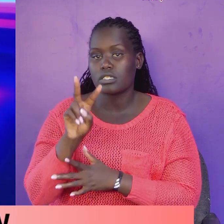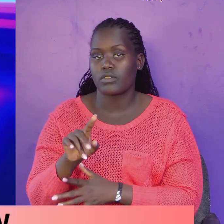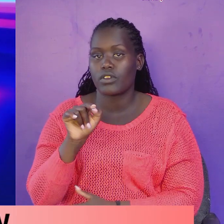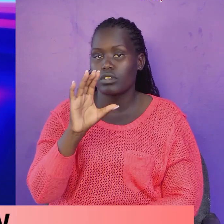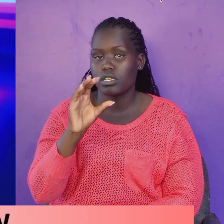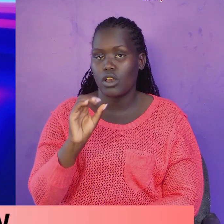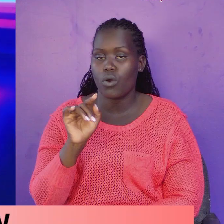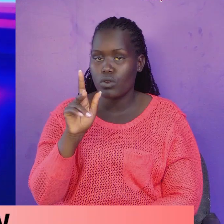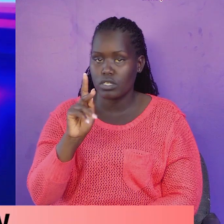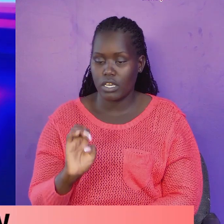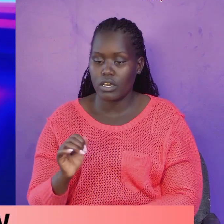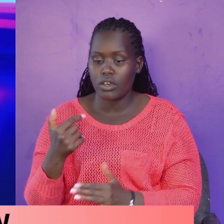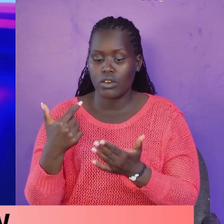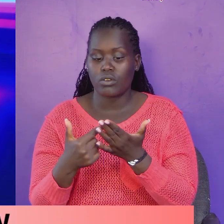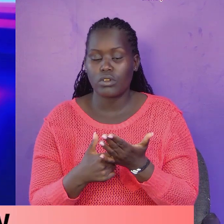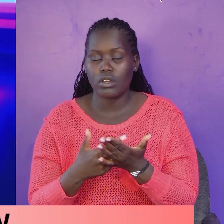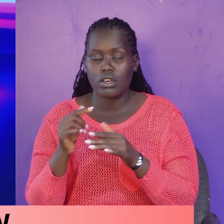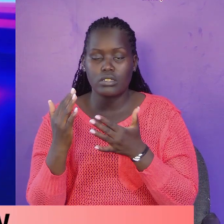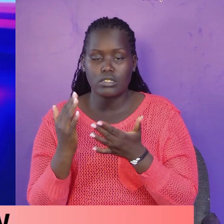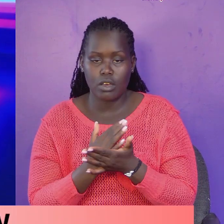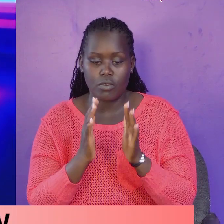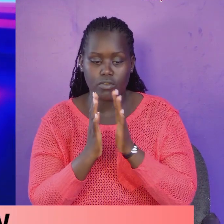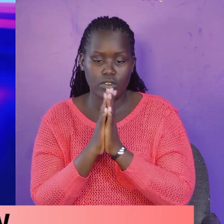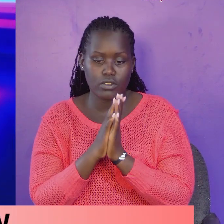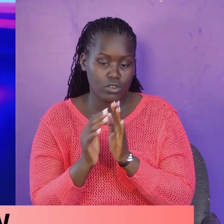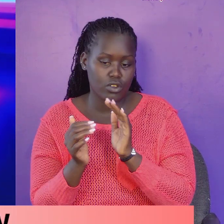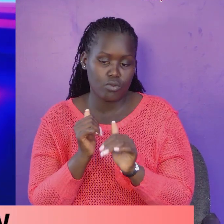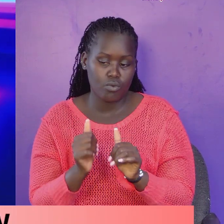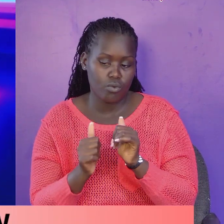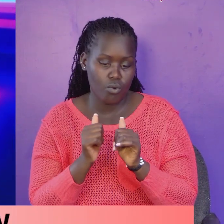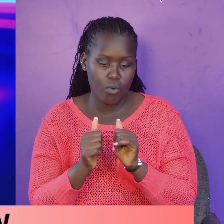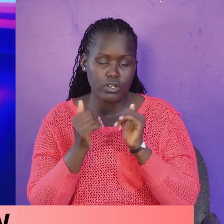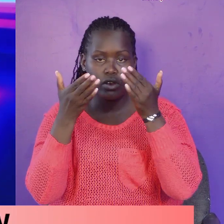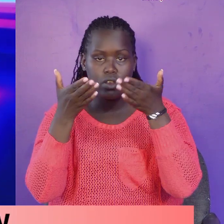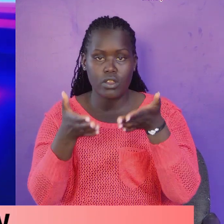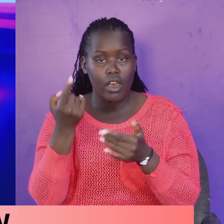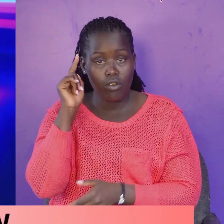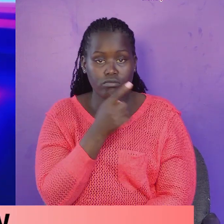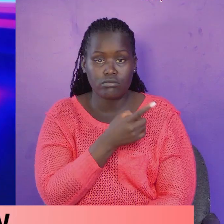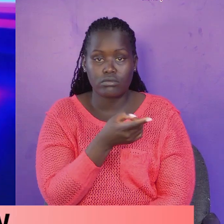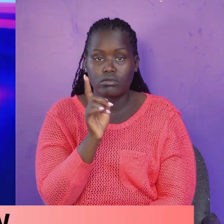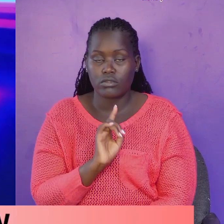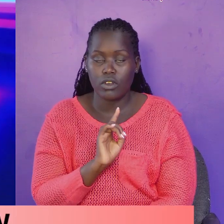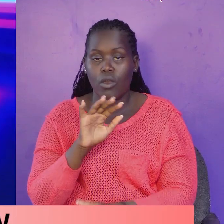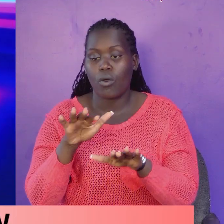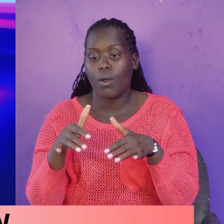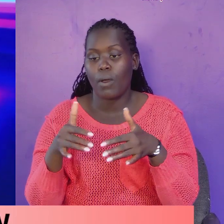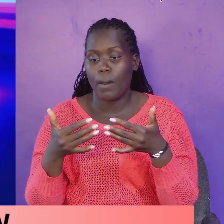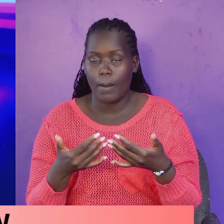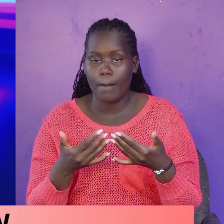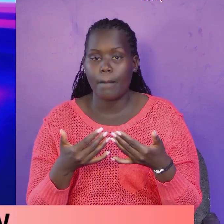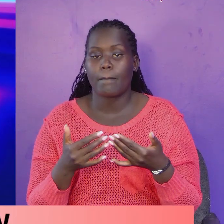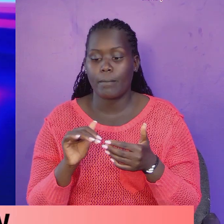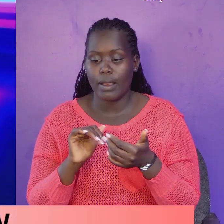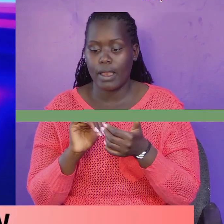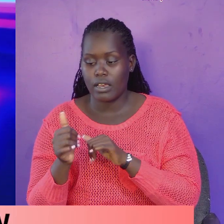www.sciencetv.co.ke, to look at some of the stories that we've put there for you in terms of